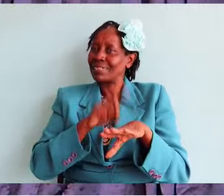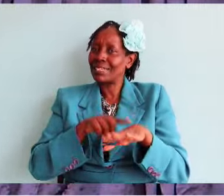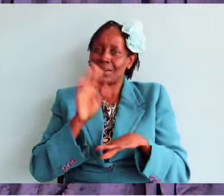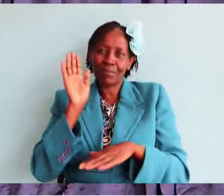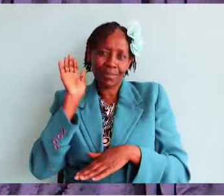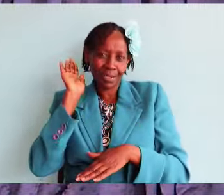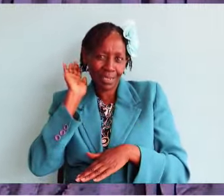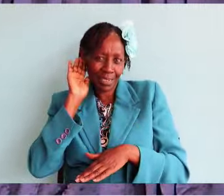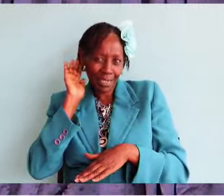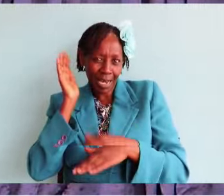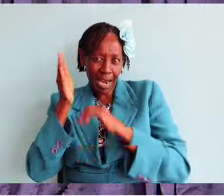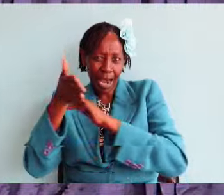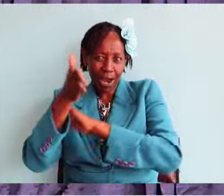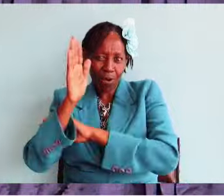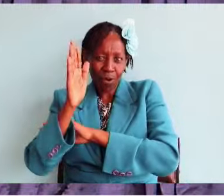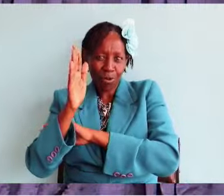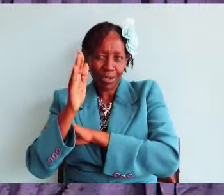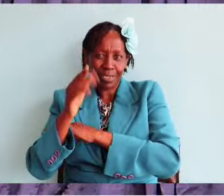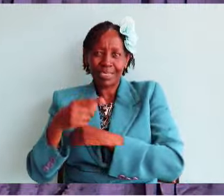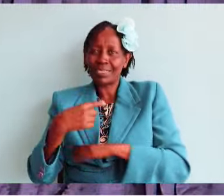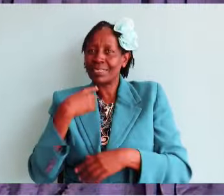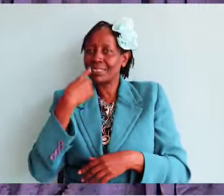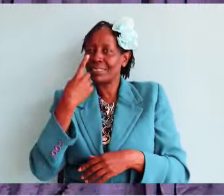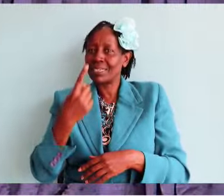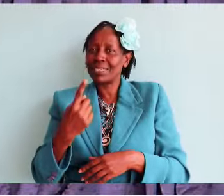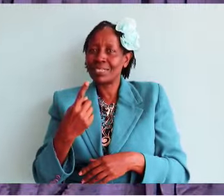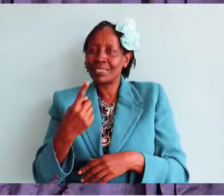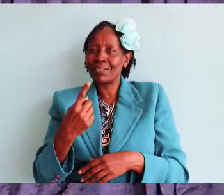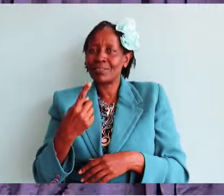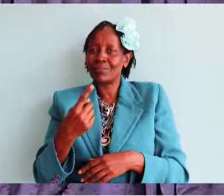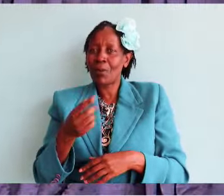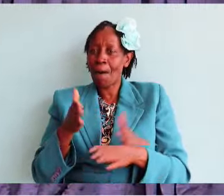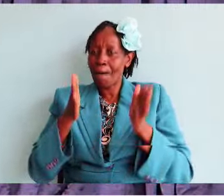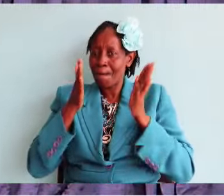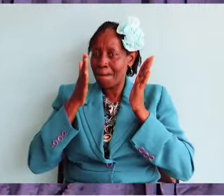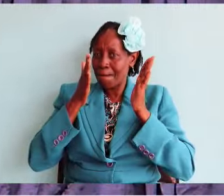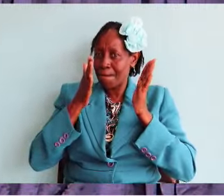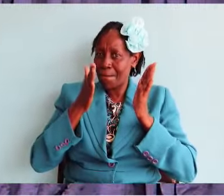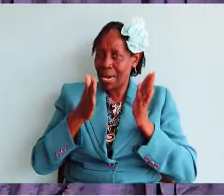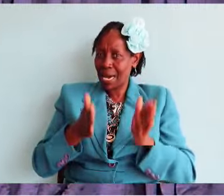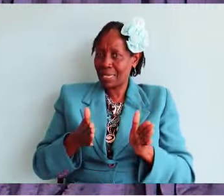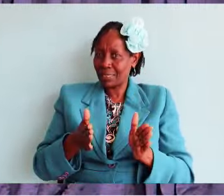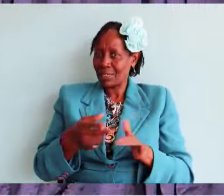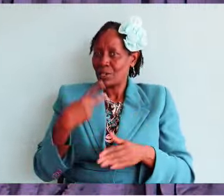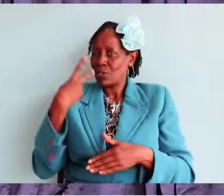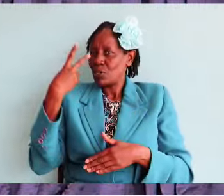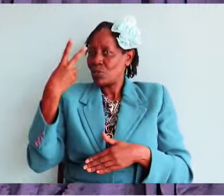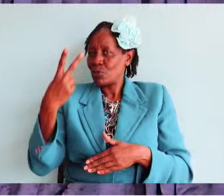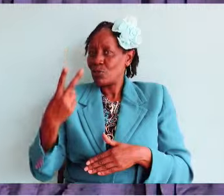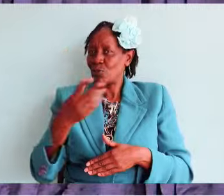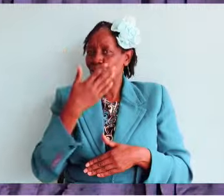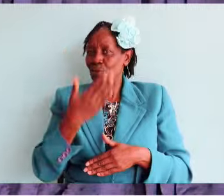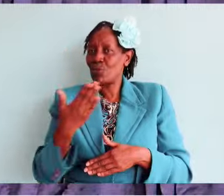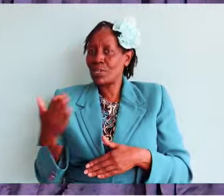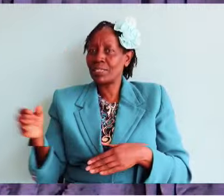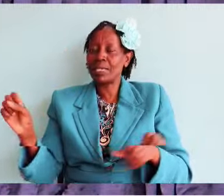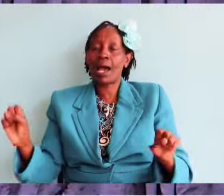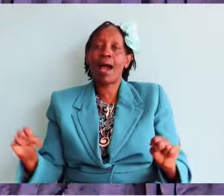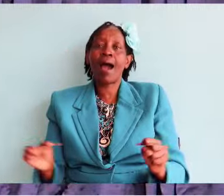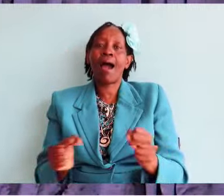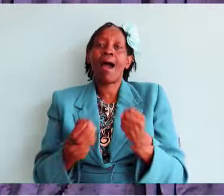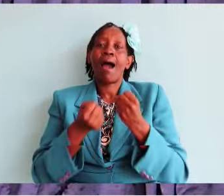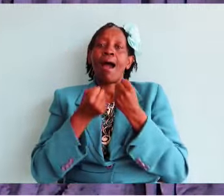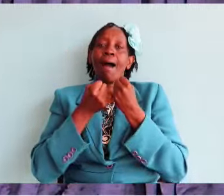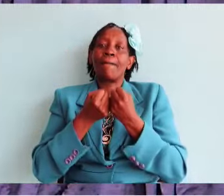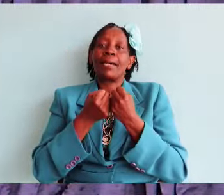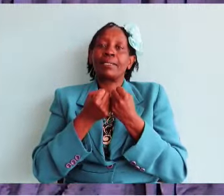the Lord said to somebody, two things will happen. The phrase that will come after this